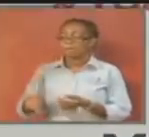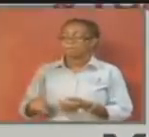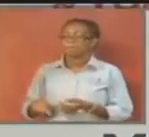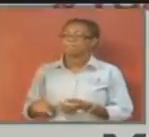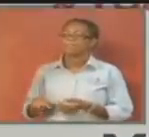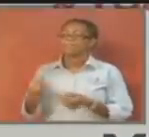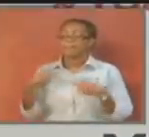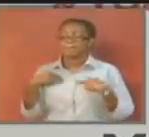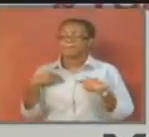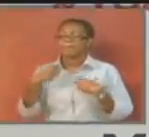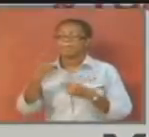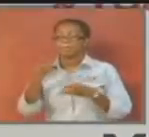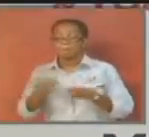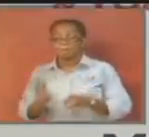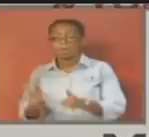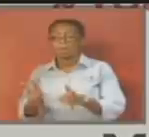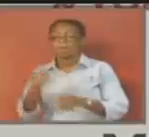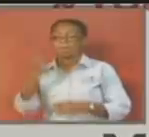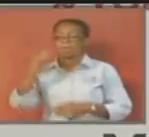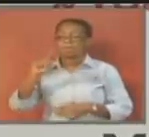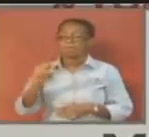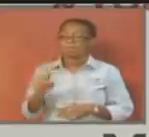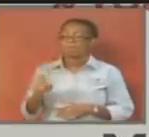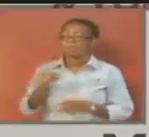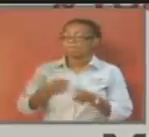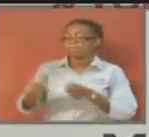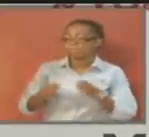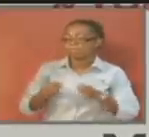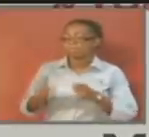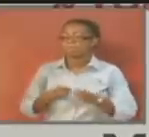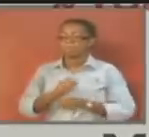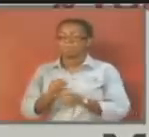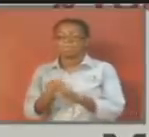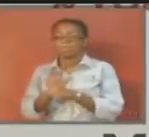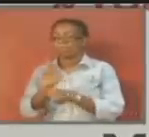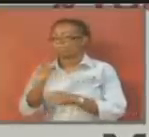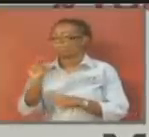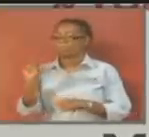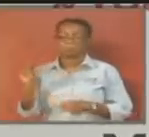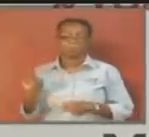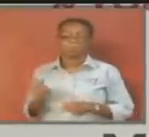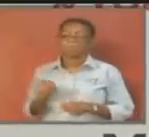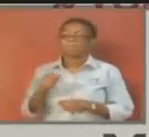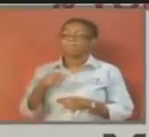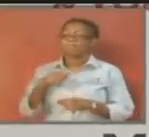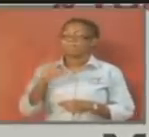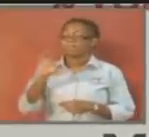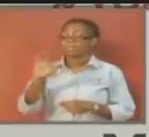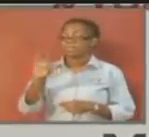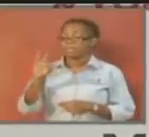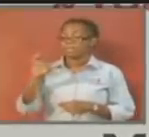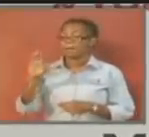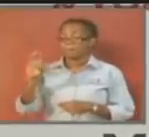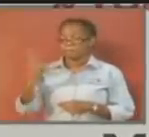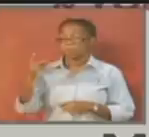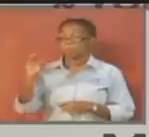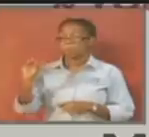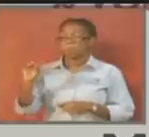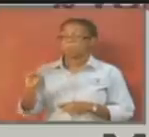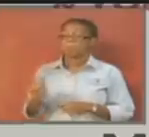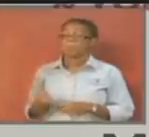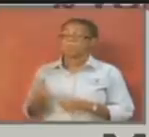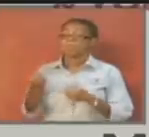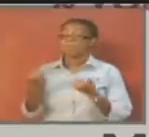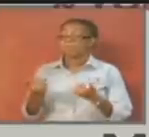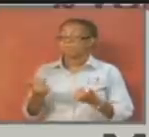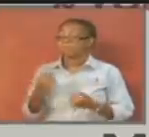vaccines. There has been a focus about using from the beginning hydroxychloroquine and other drugs. None of them have been approved to date,